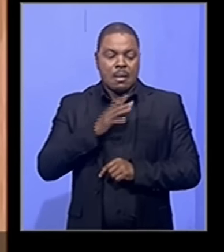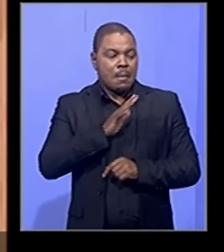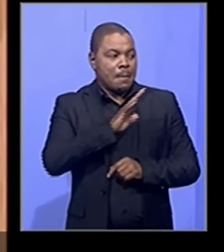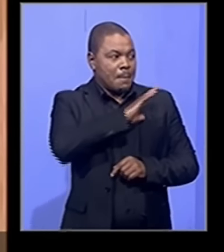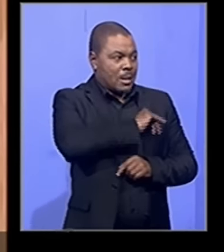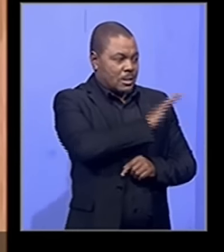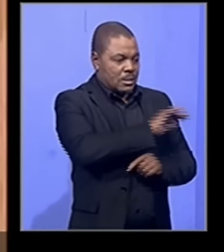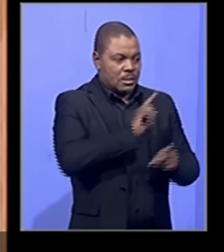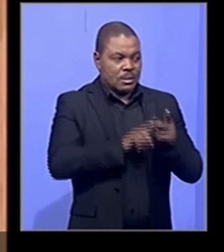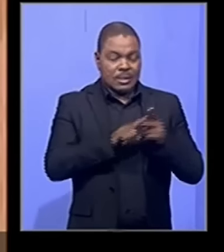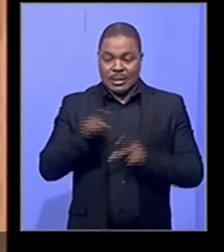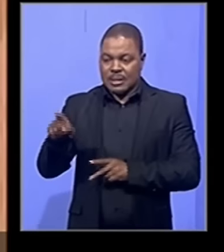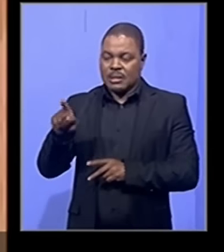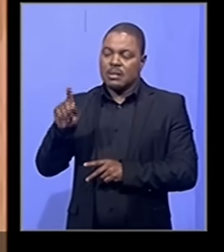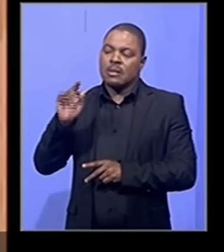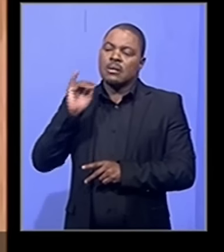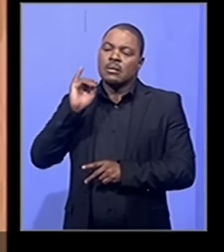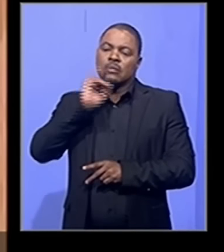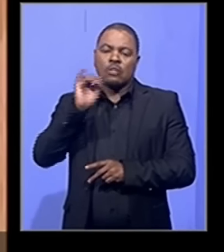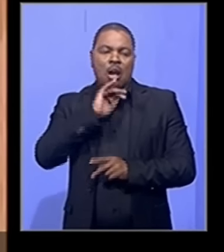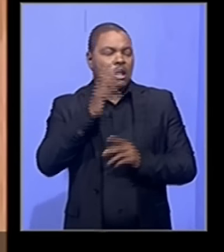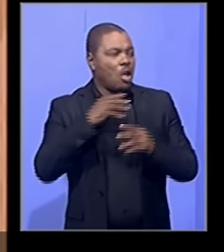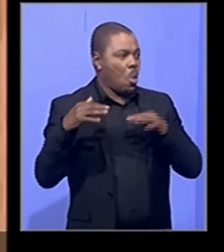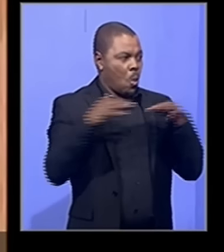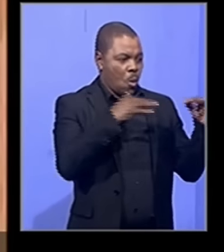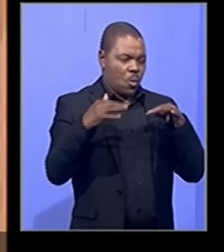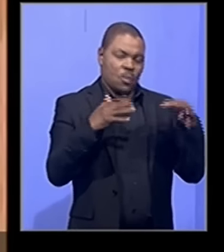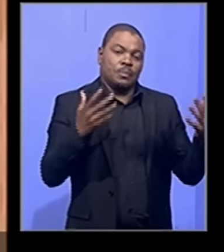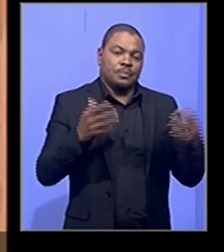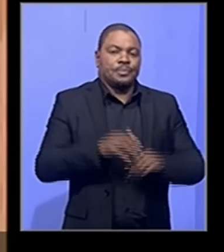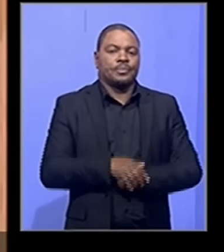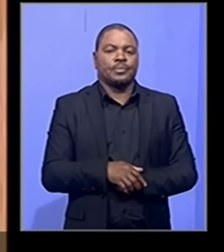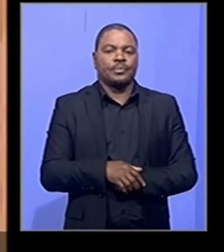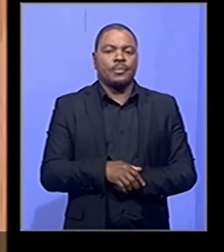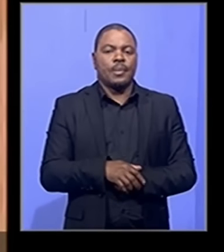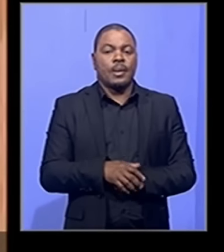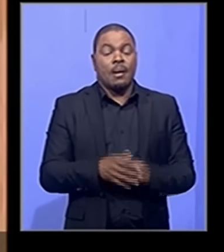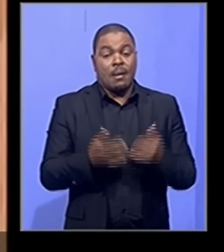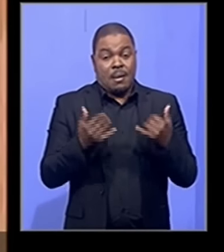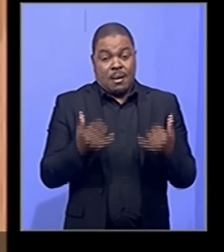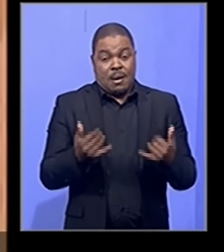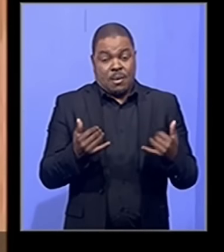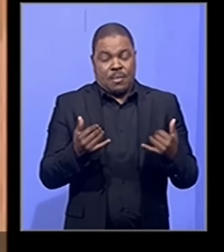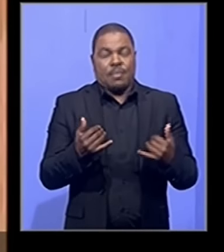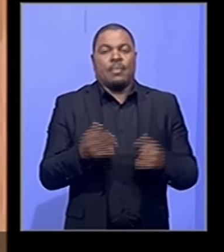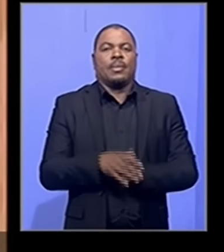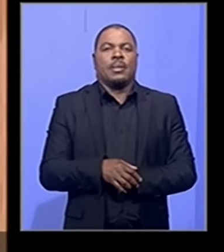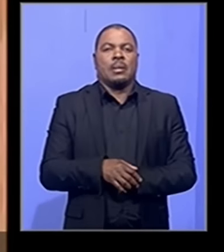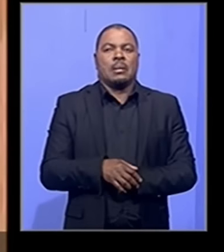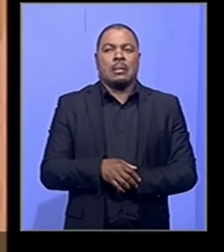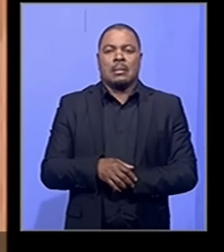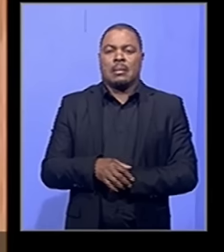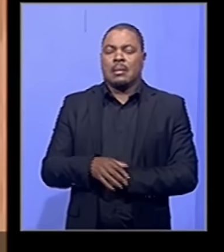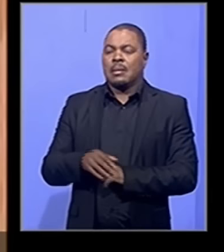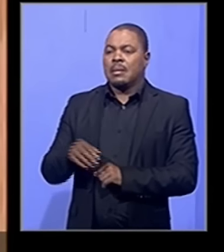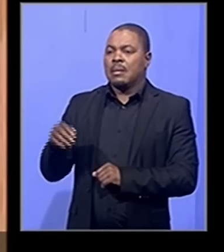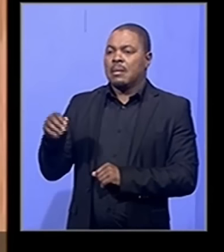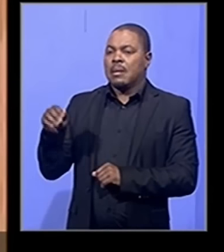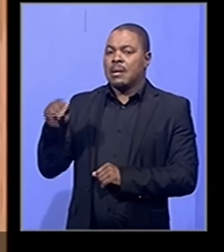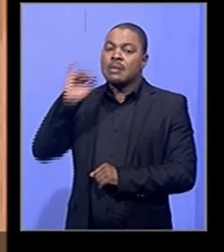Palestinians and the state of Israel. So now the idea of closing